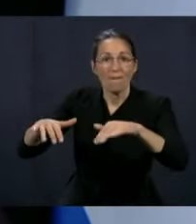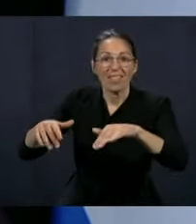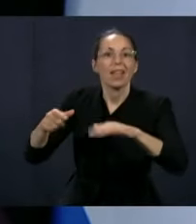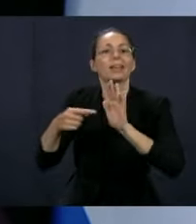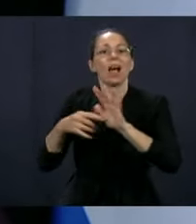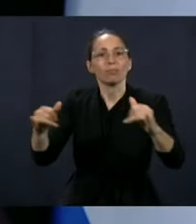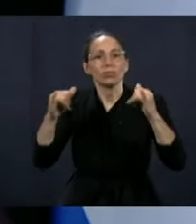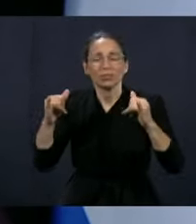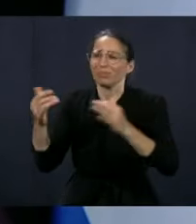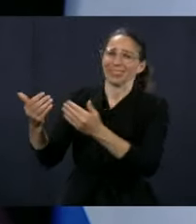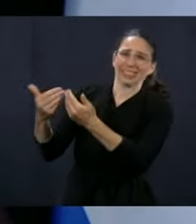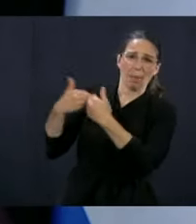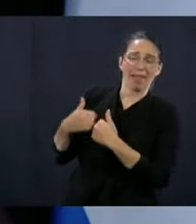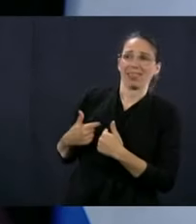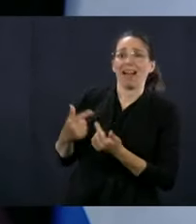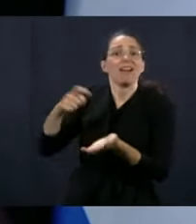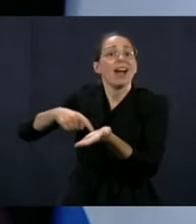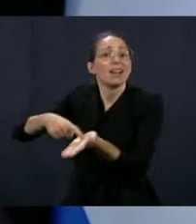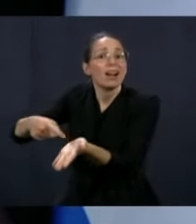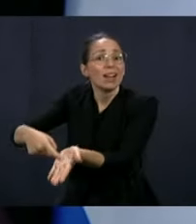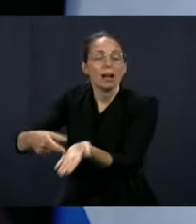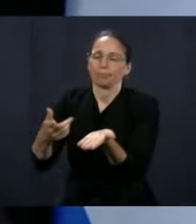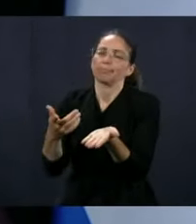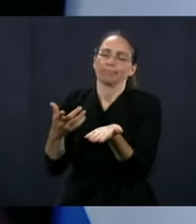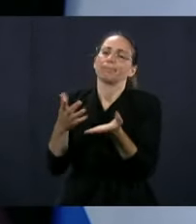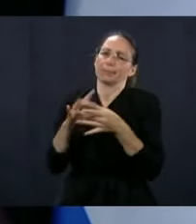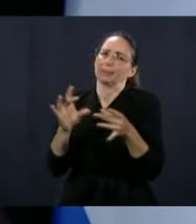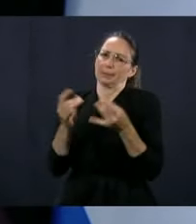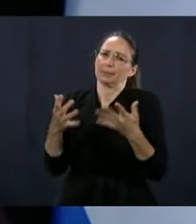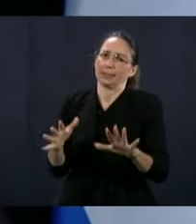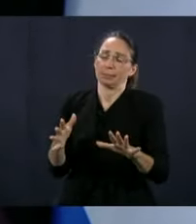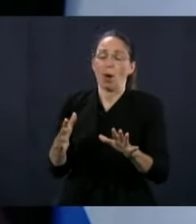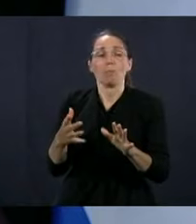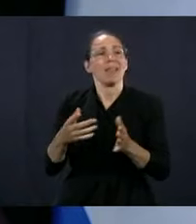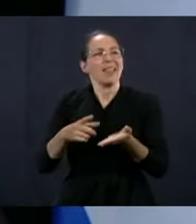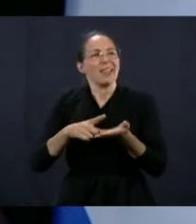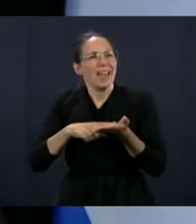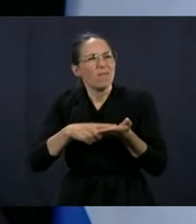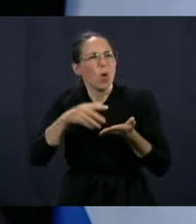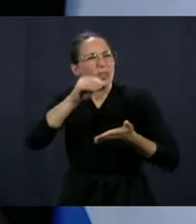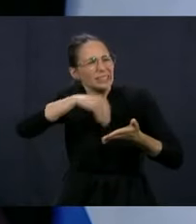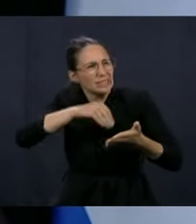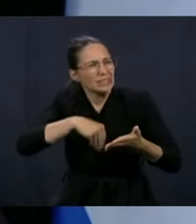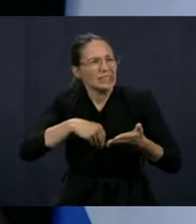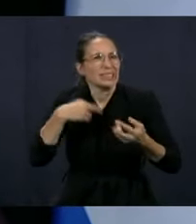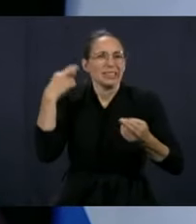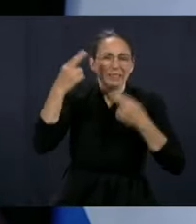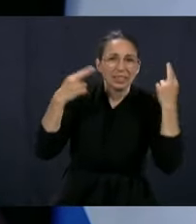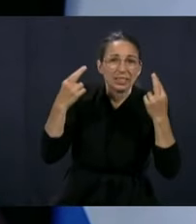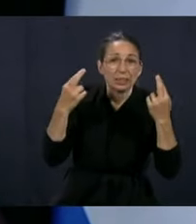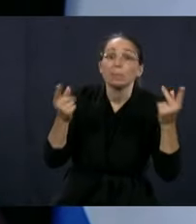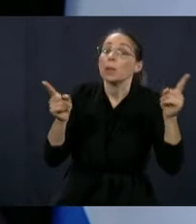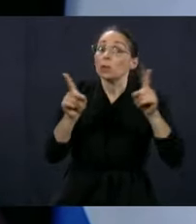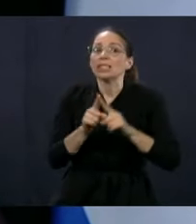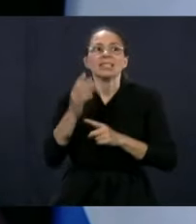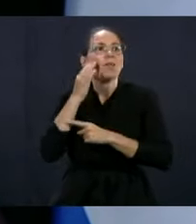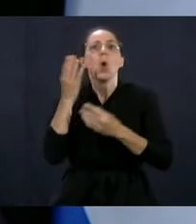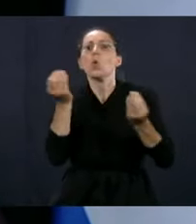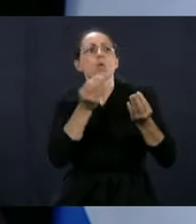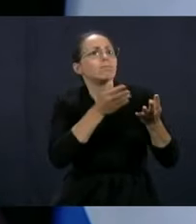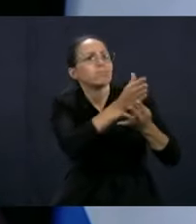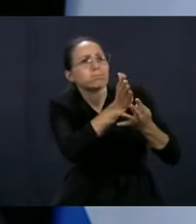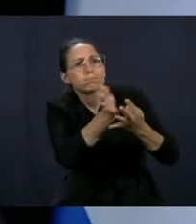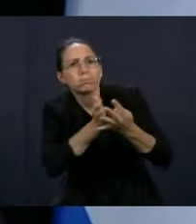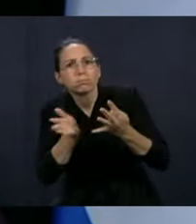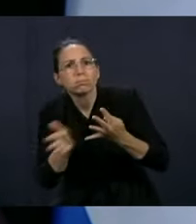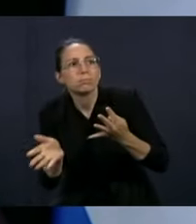when will they get a date? As we were saying, we're finishing the work, not only defining the days, but also to give